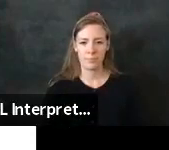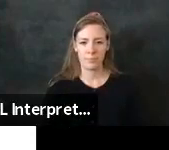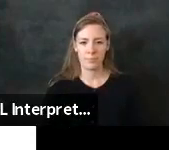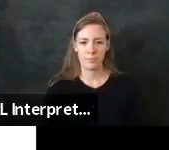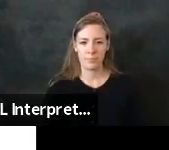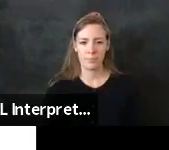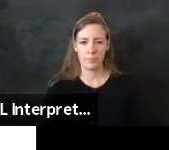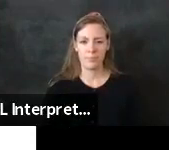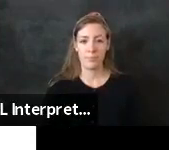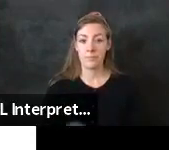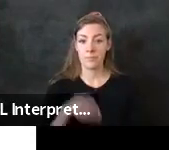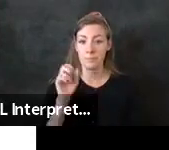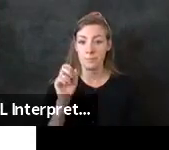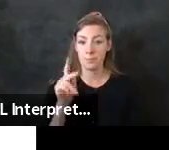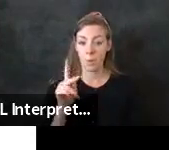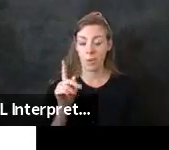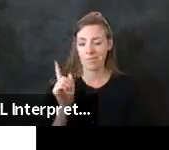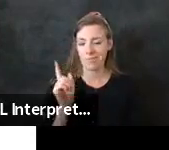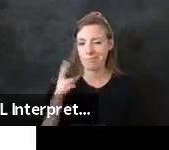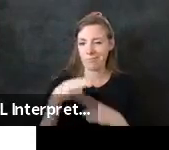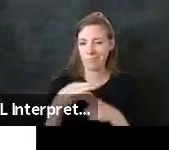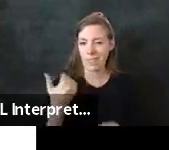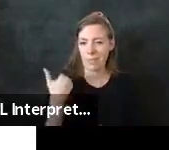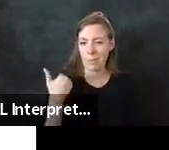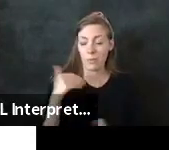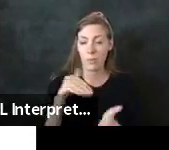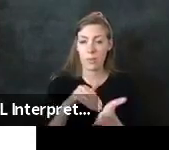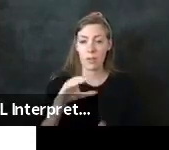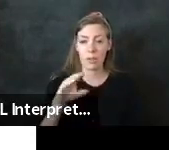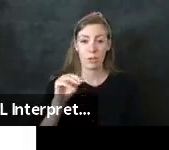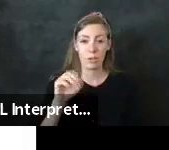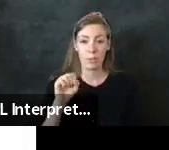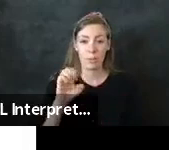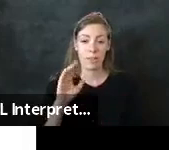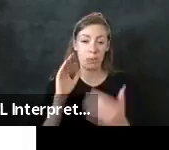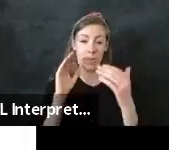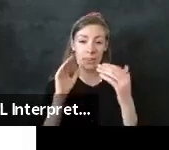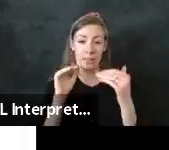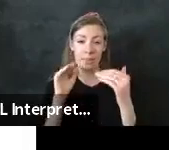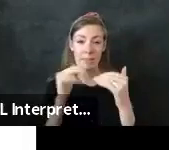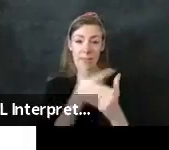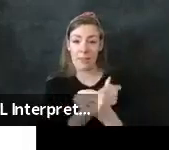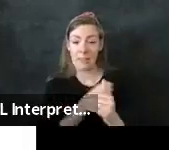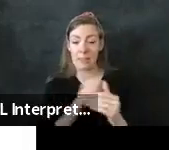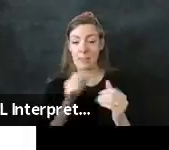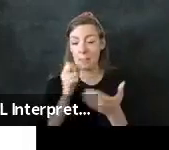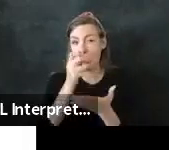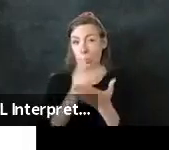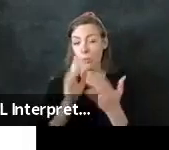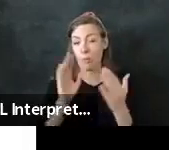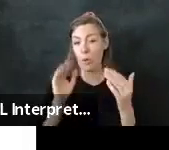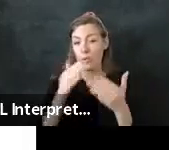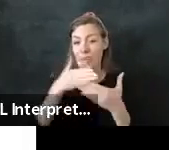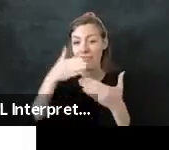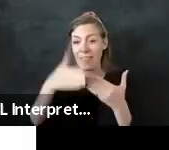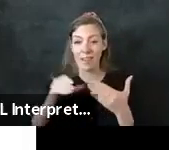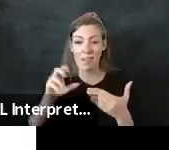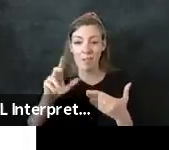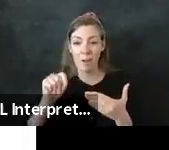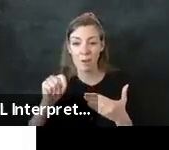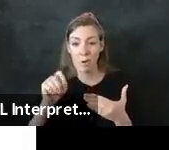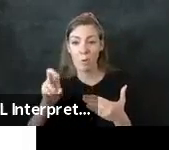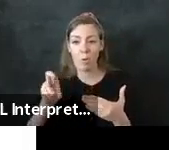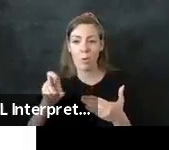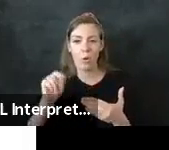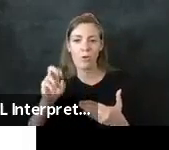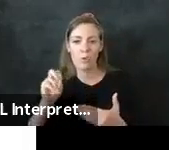Okay, so as was mentioned earlier by Dr. Mays, we expect the vaccine to be approved hopefully late October, early November. And